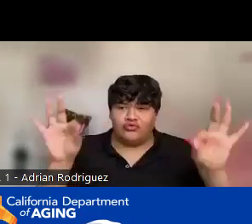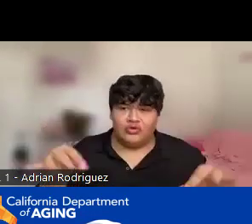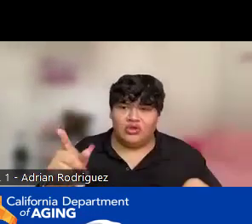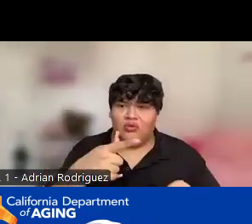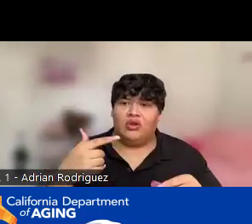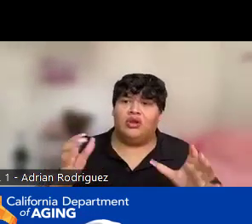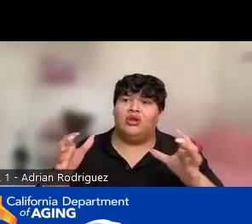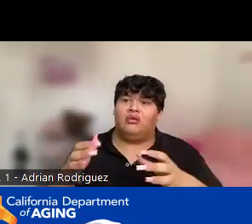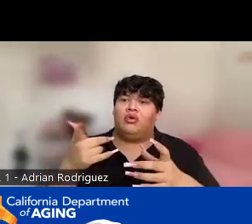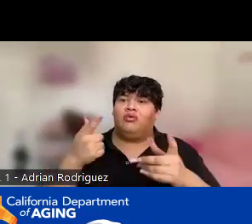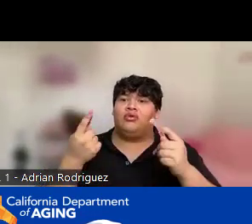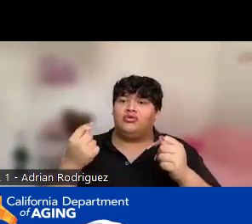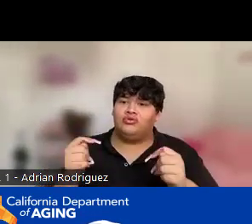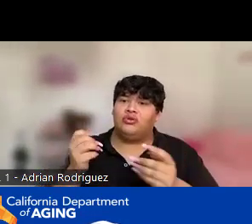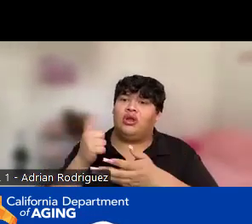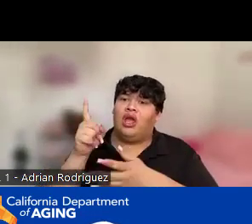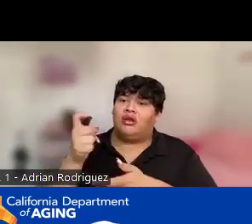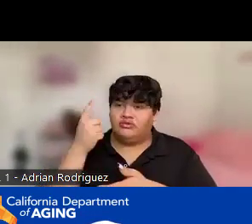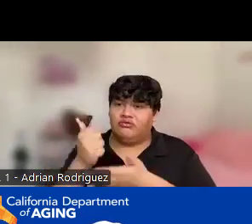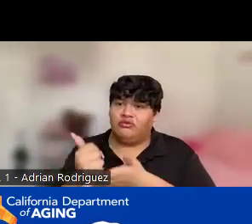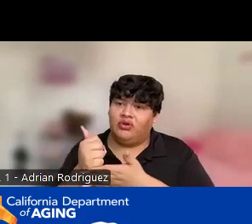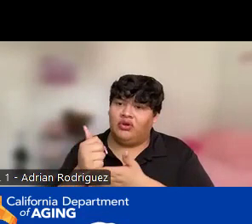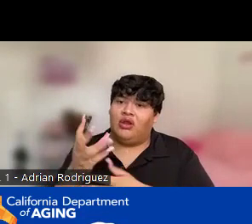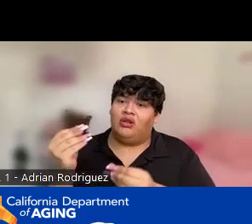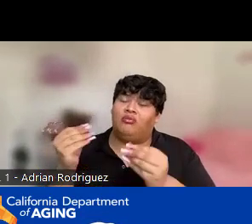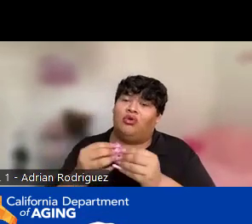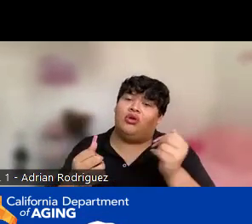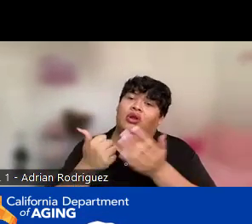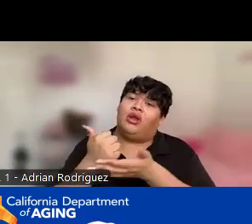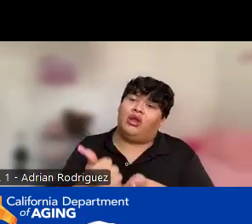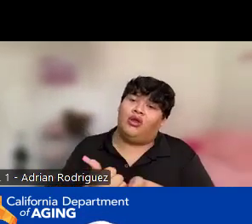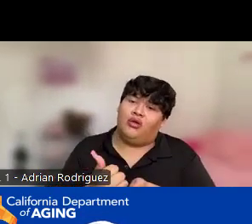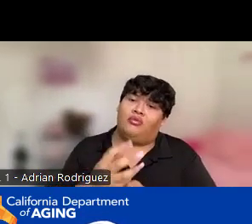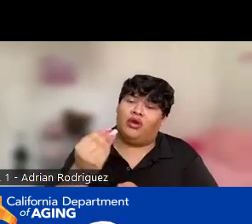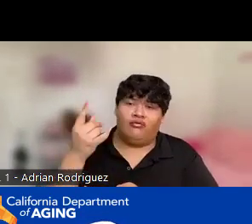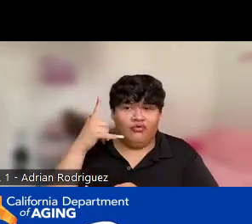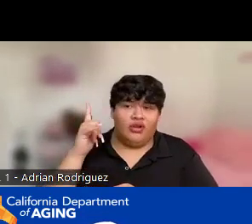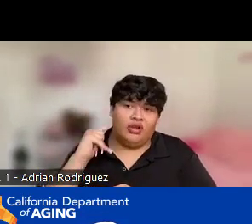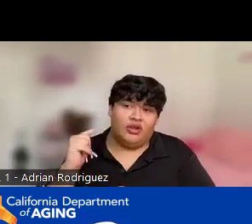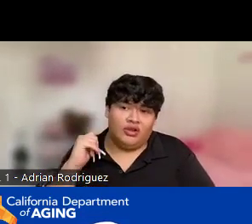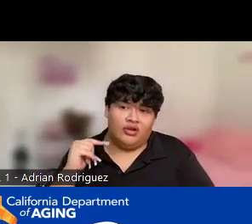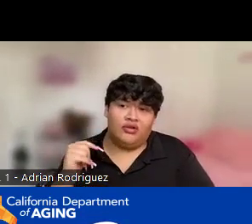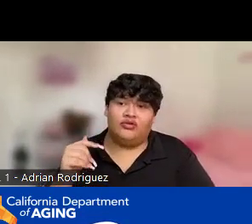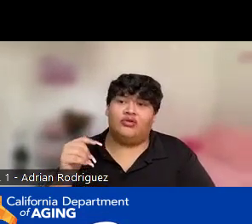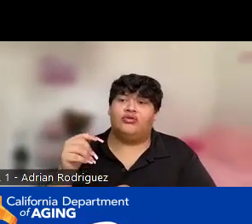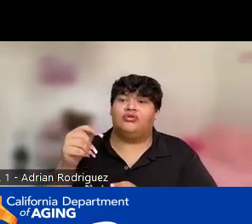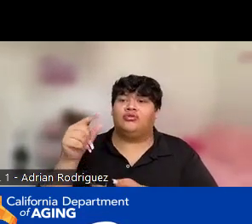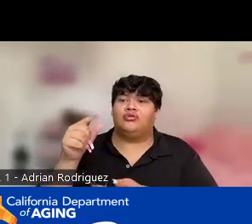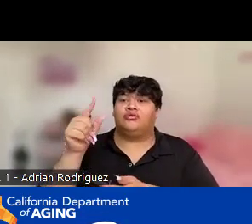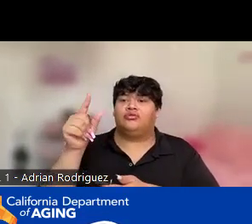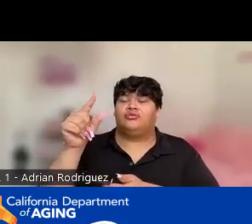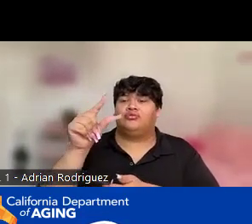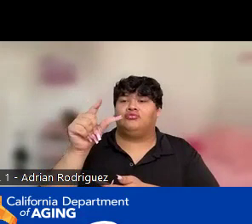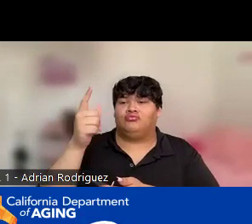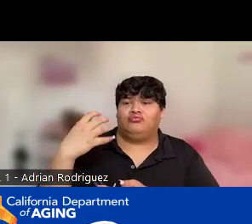committee really tried to solicit help and more support from the California Surgeon General? And